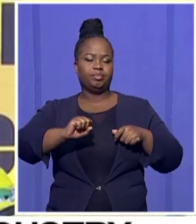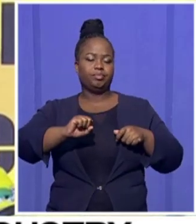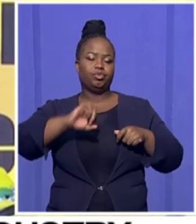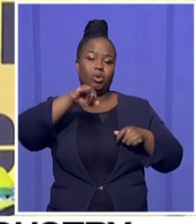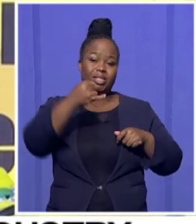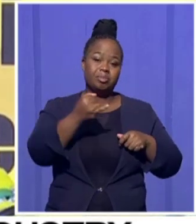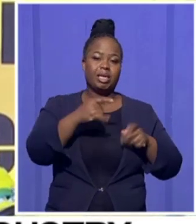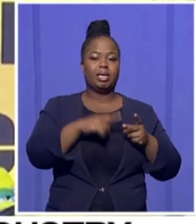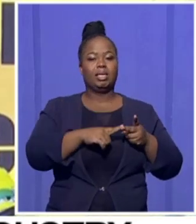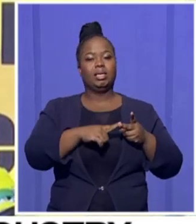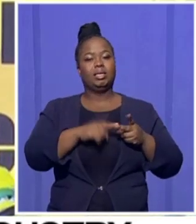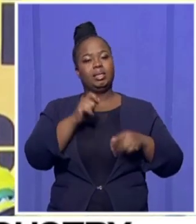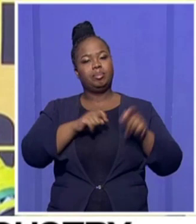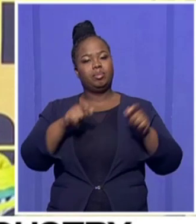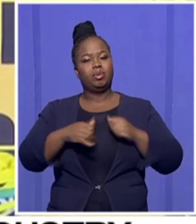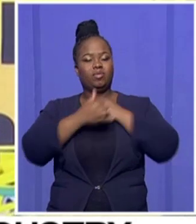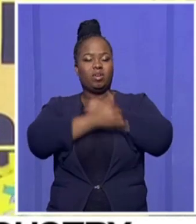country.